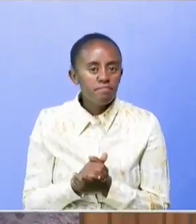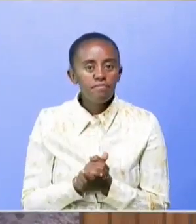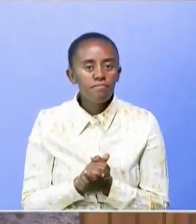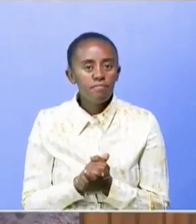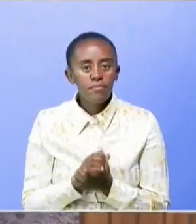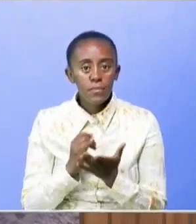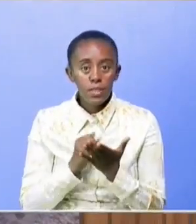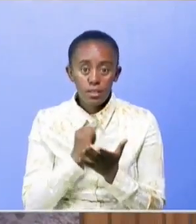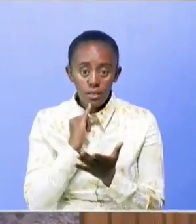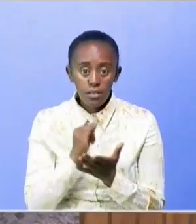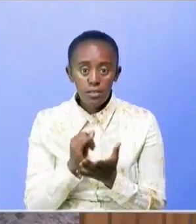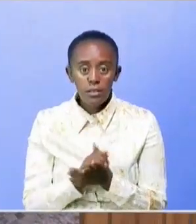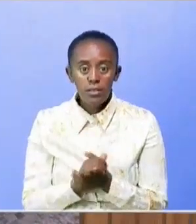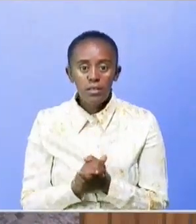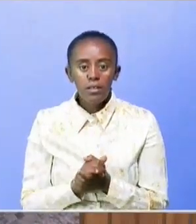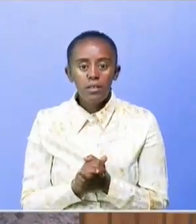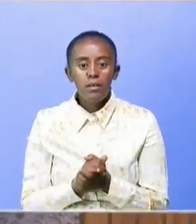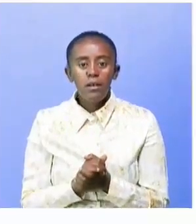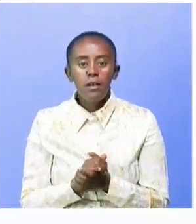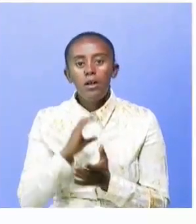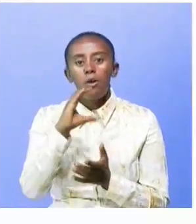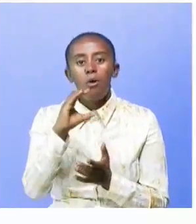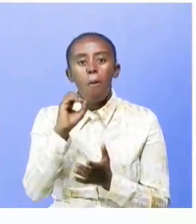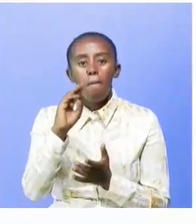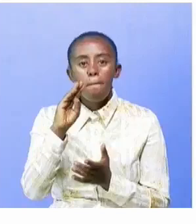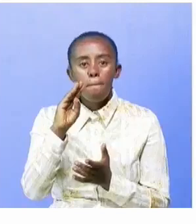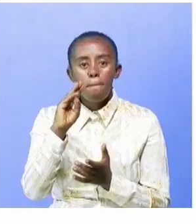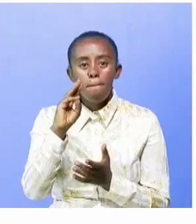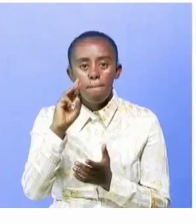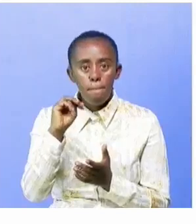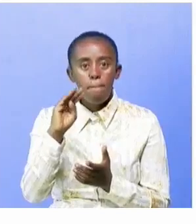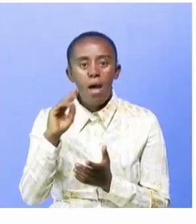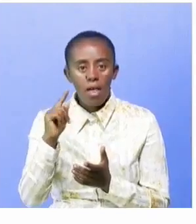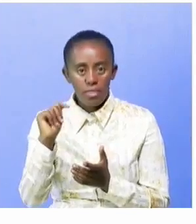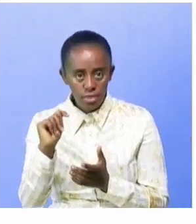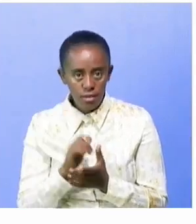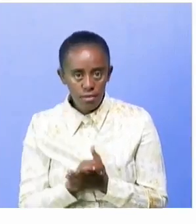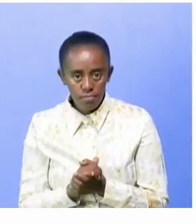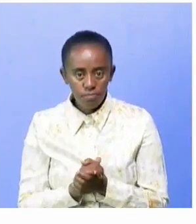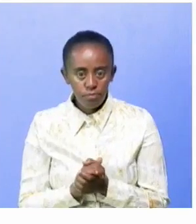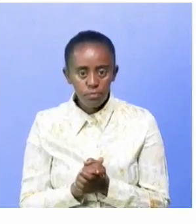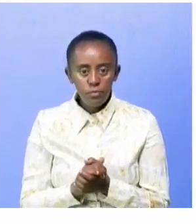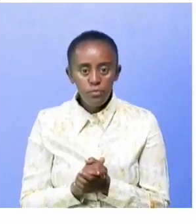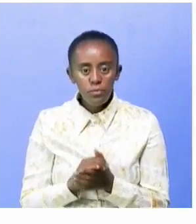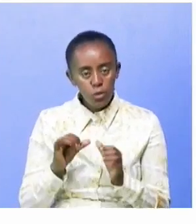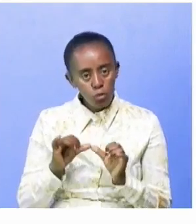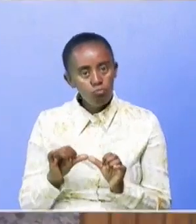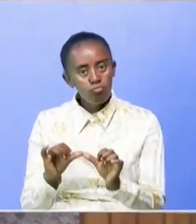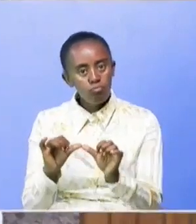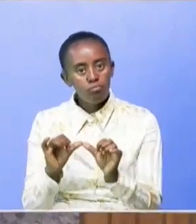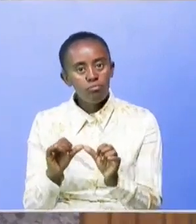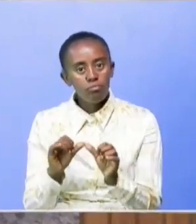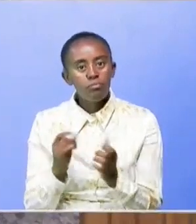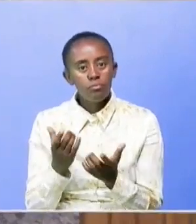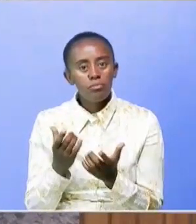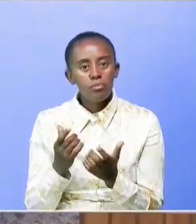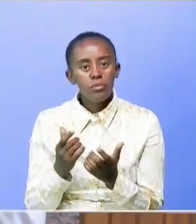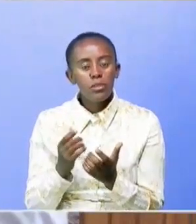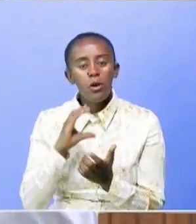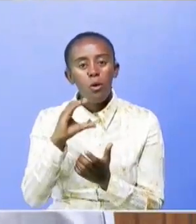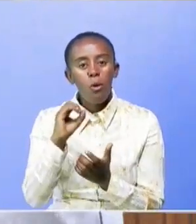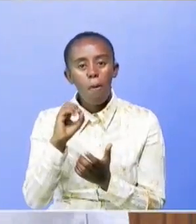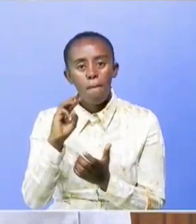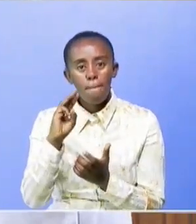It is what? Correct. It is combat. Doctors continue to